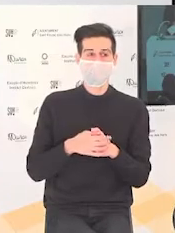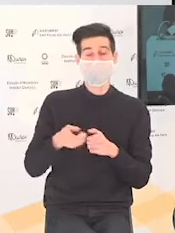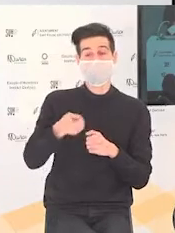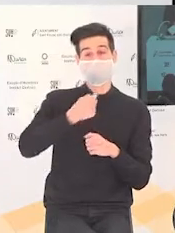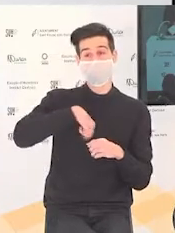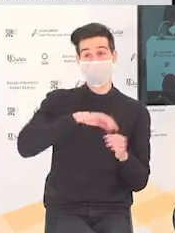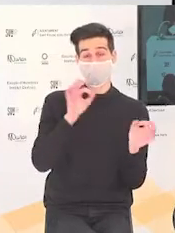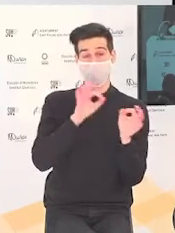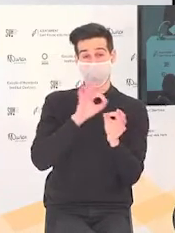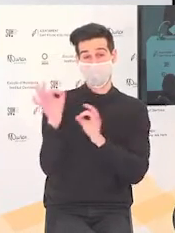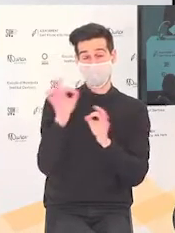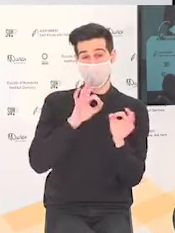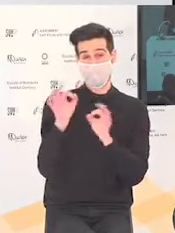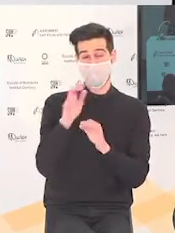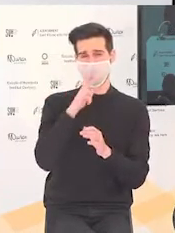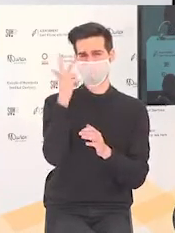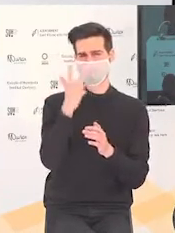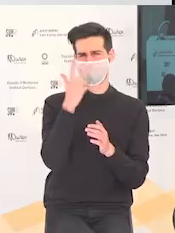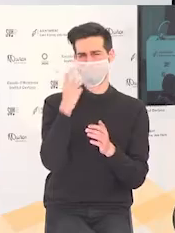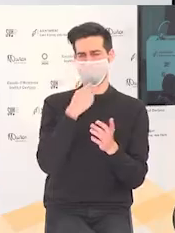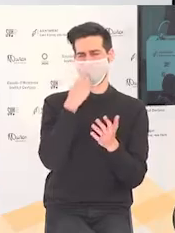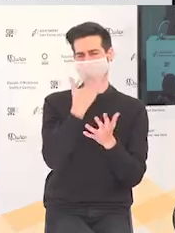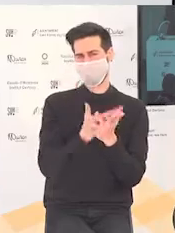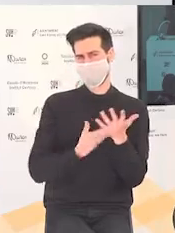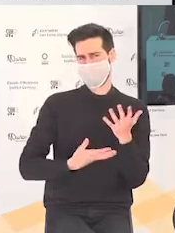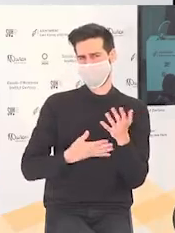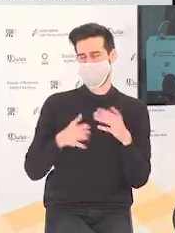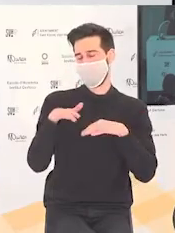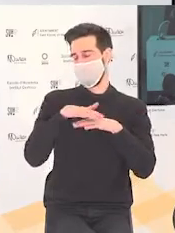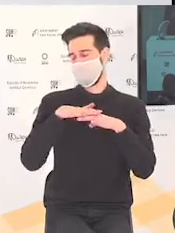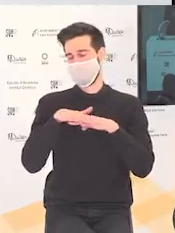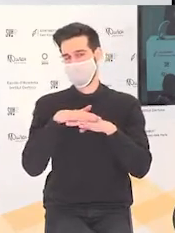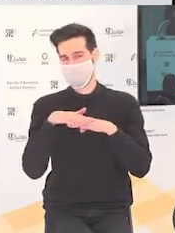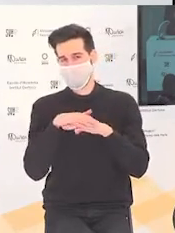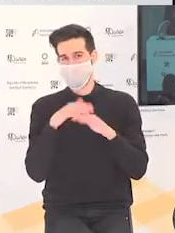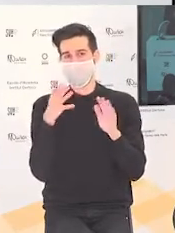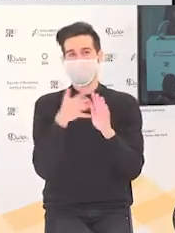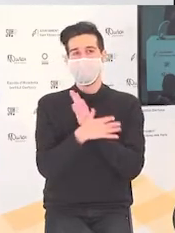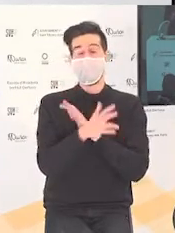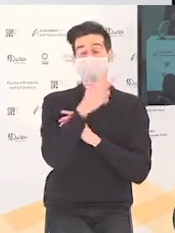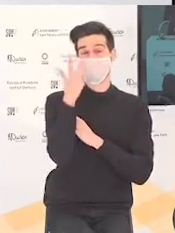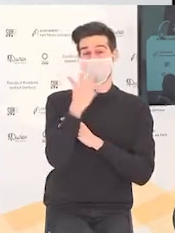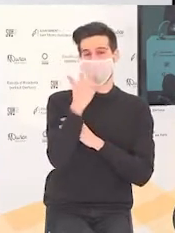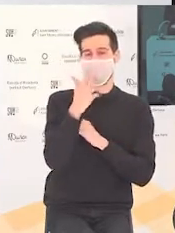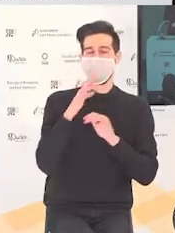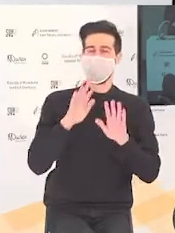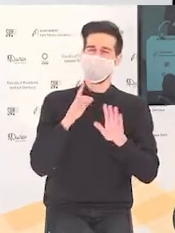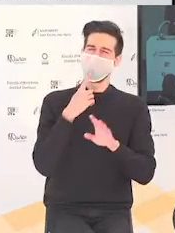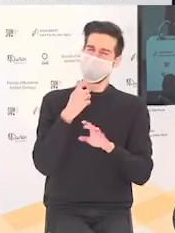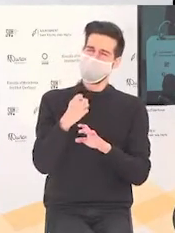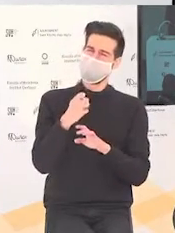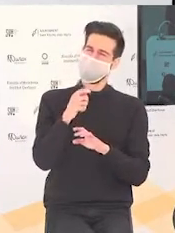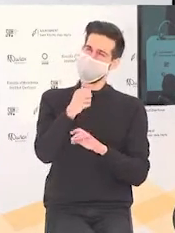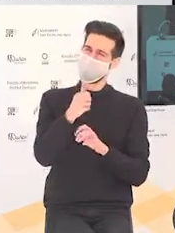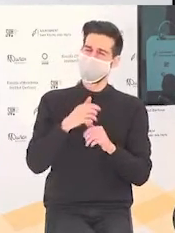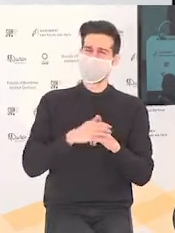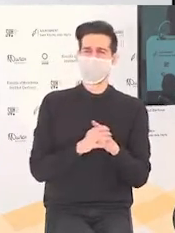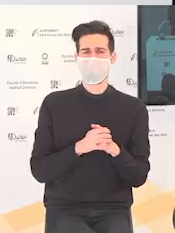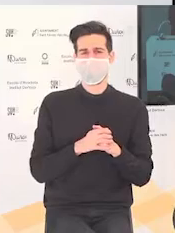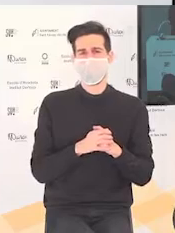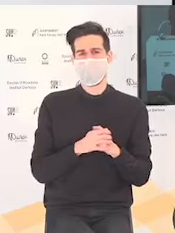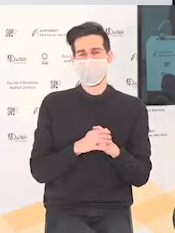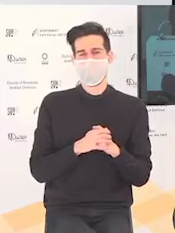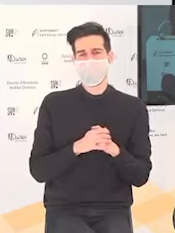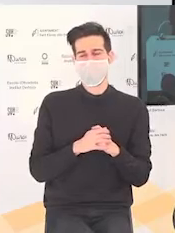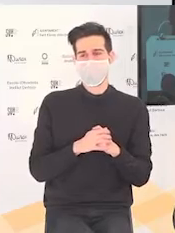preparar tres recetas. Es sencillo porque son tres, pero al mismo tiempo tiene un poco de complejidad. So we'll start with the